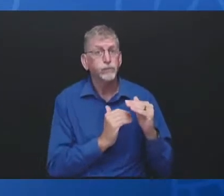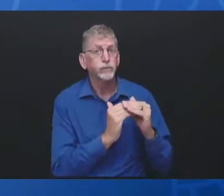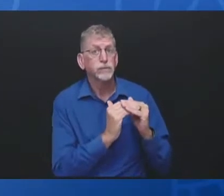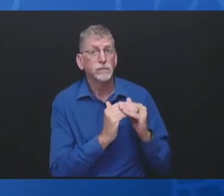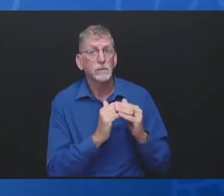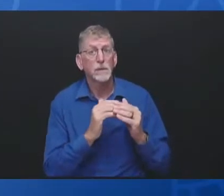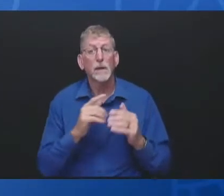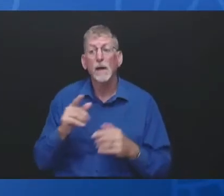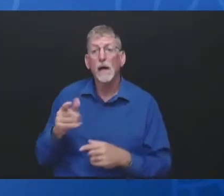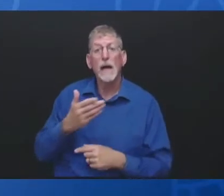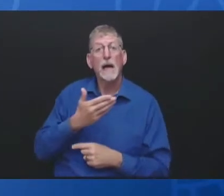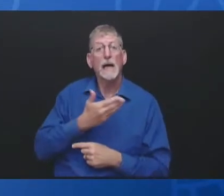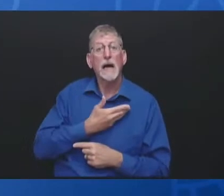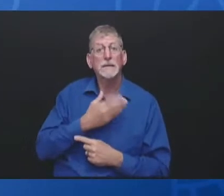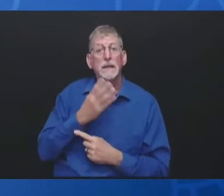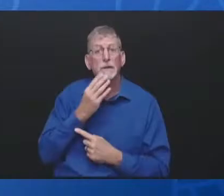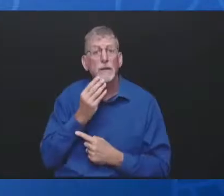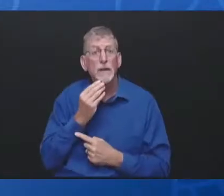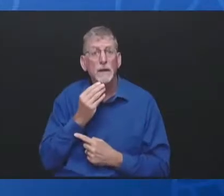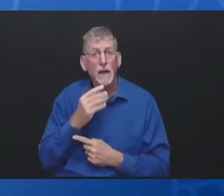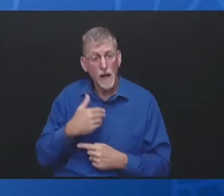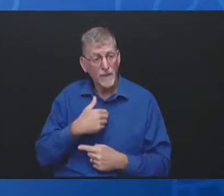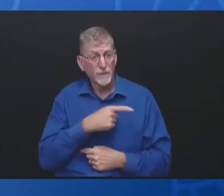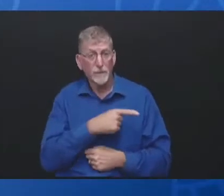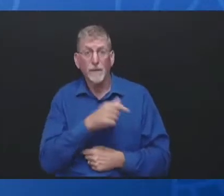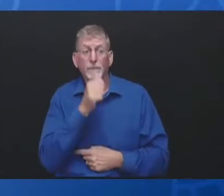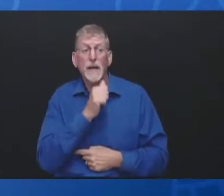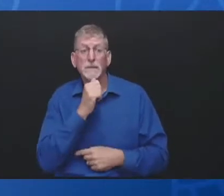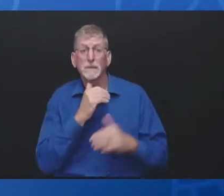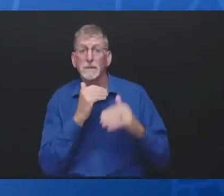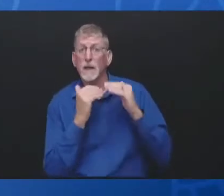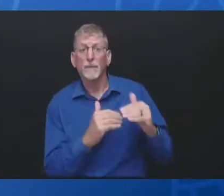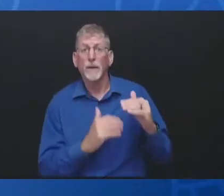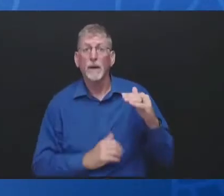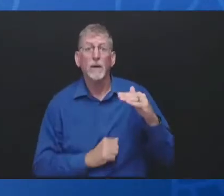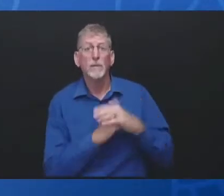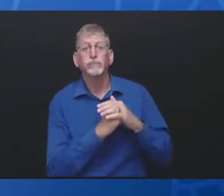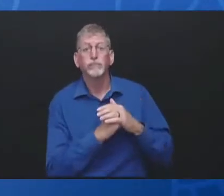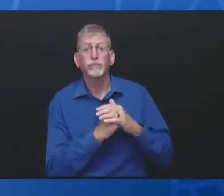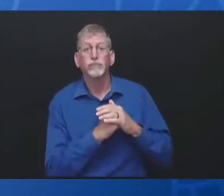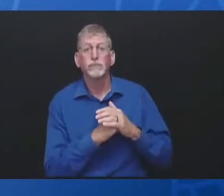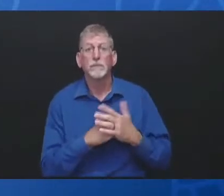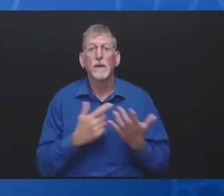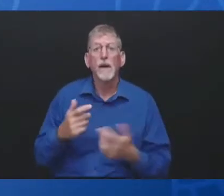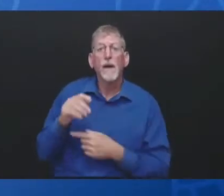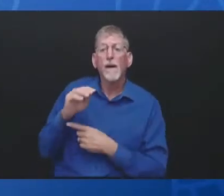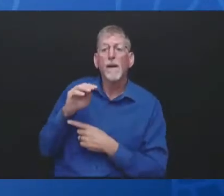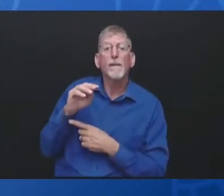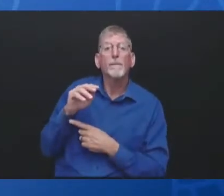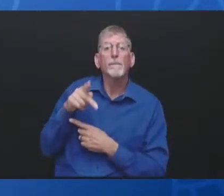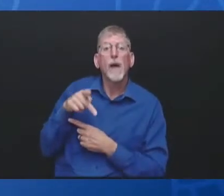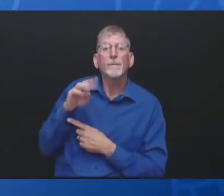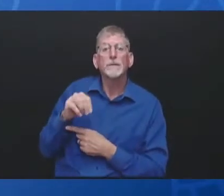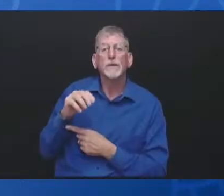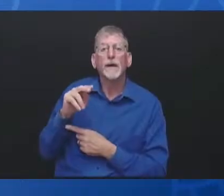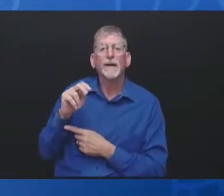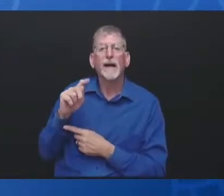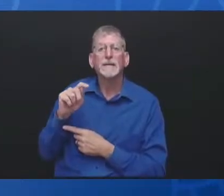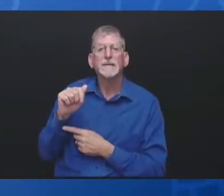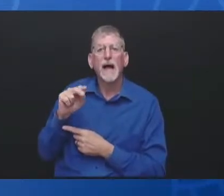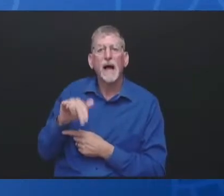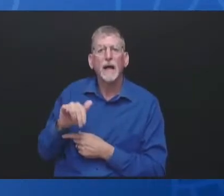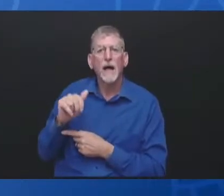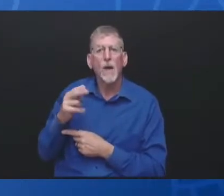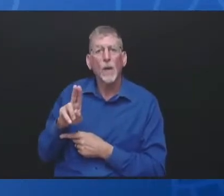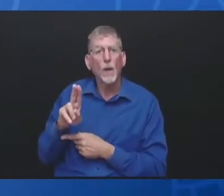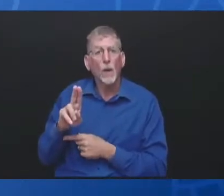Keep letting Prime Minister Netanyahu doing what he's doing in Gaza, or President Trump at a certain point